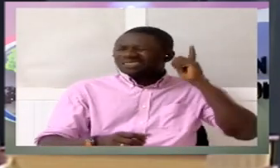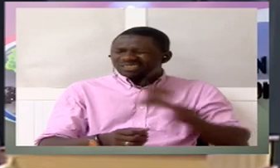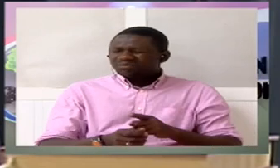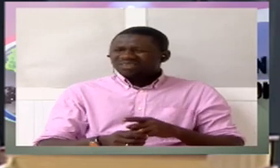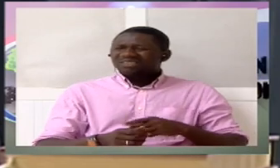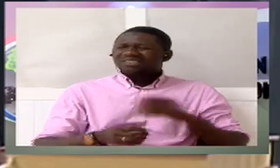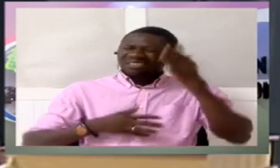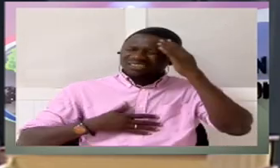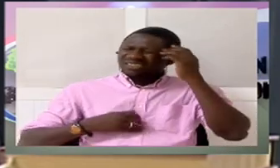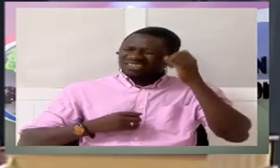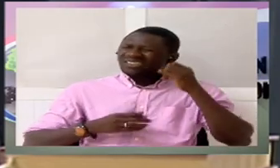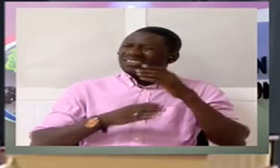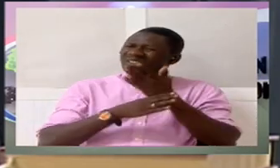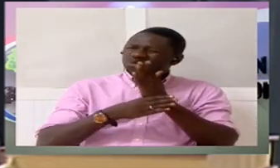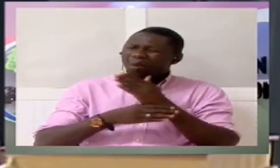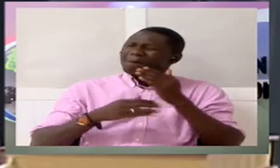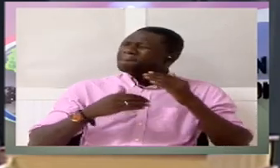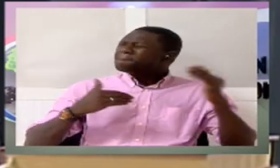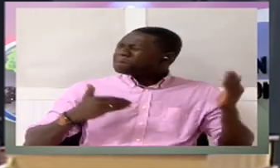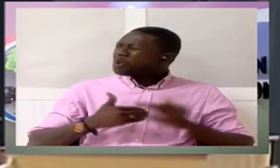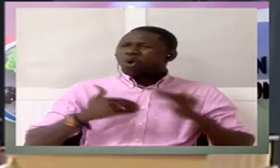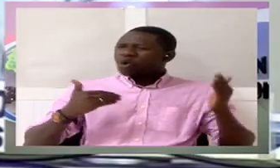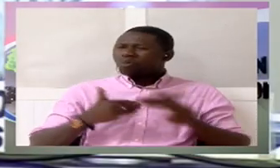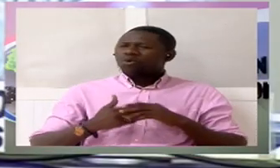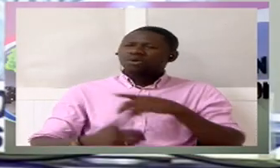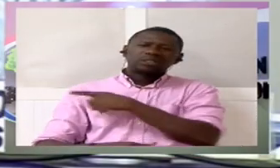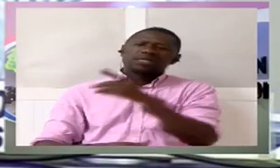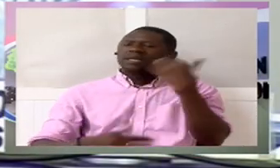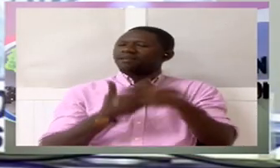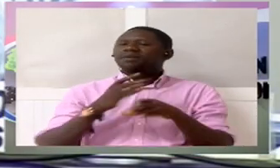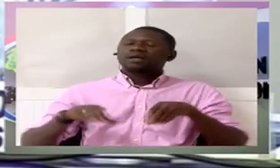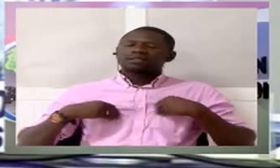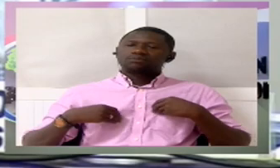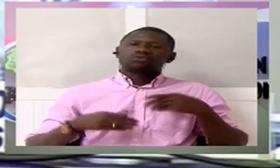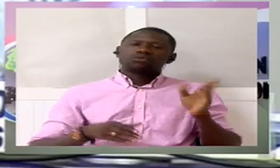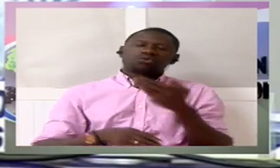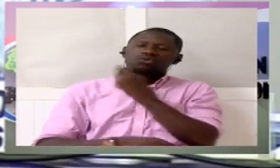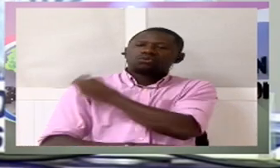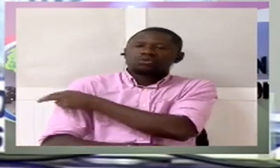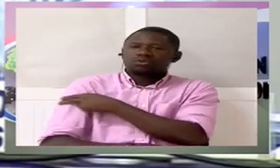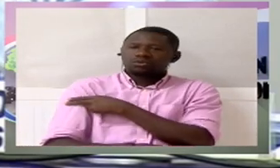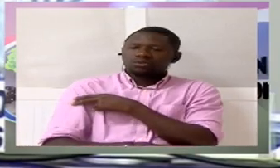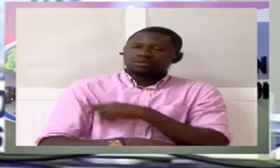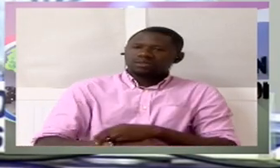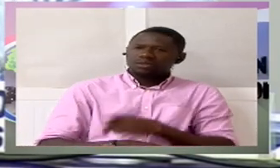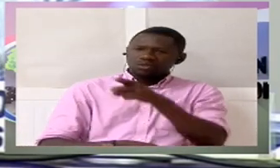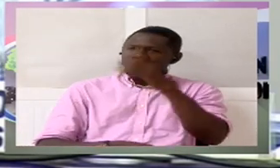sickness disturbs him properly, they never allowed him to go. Are you suggesting that he was being denied?